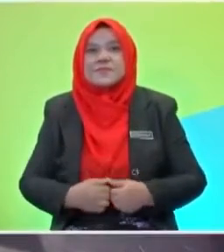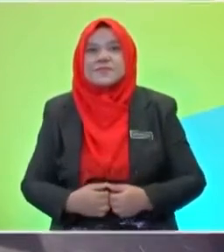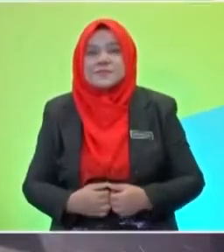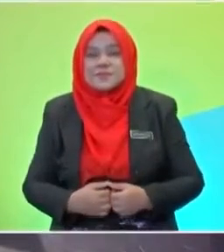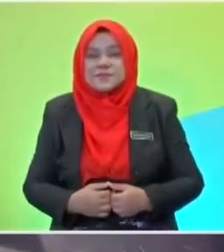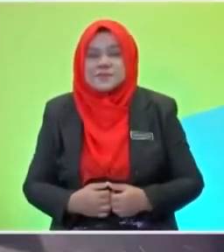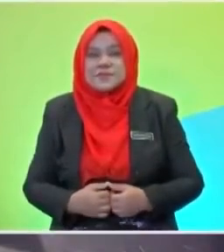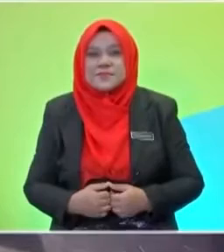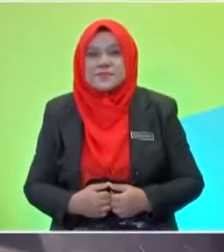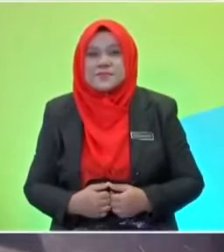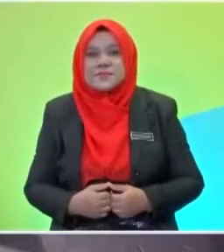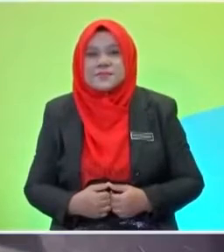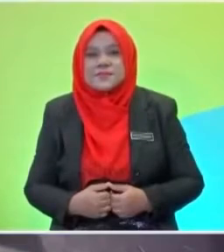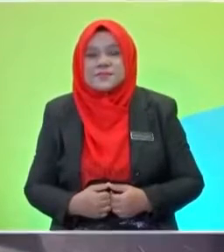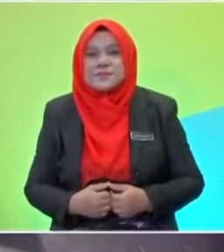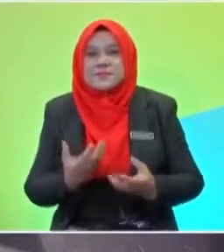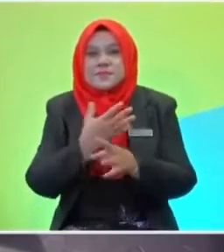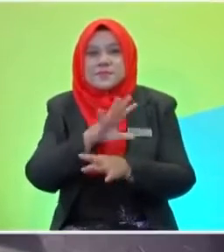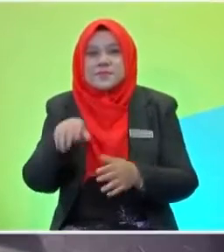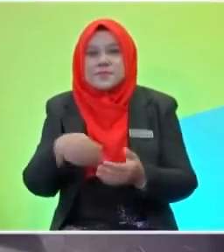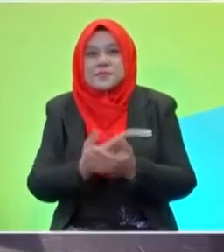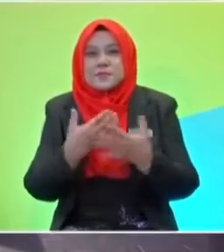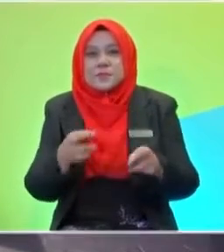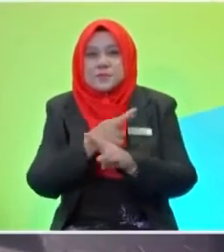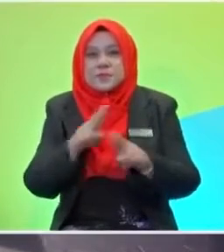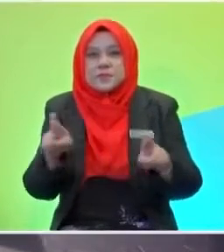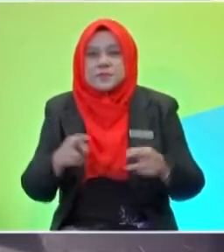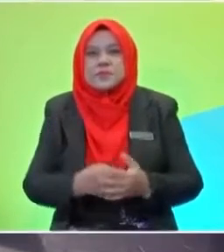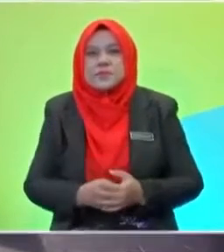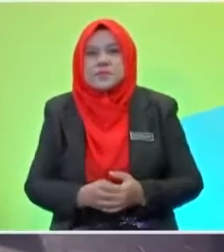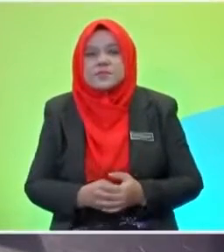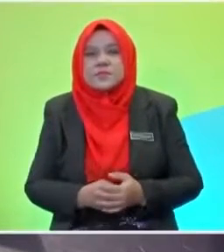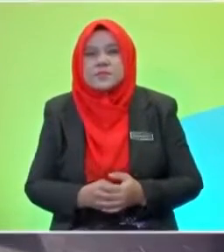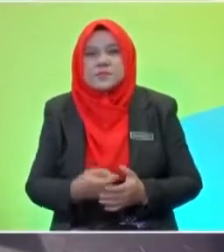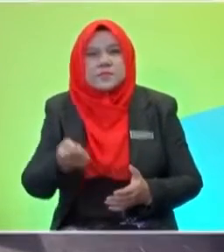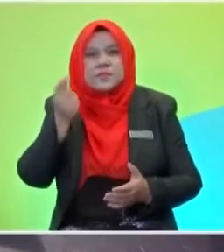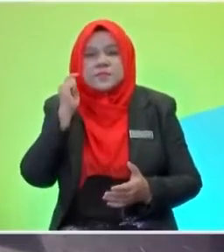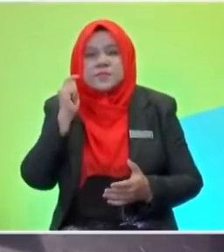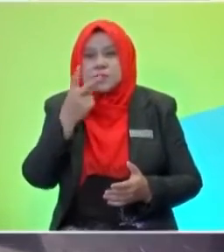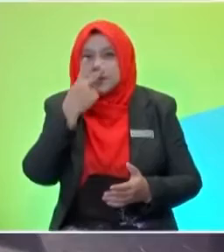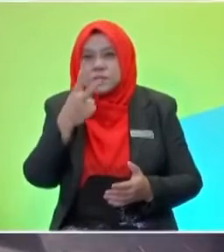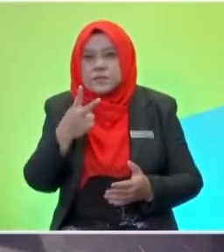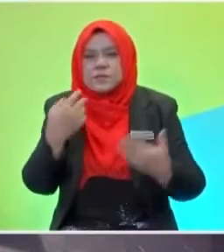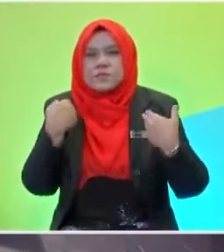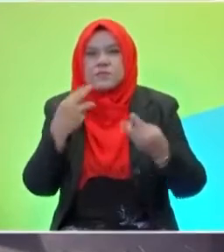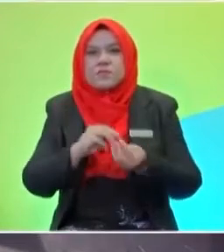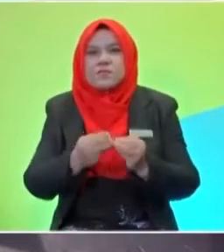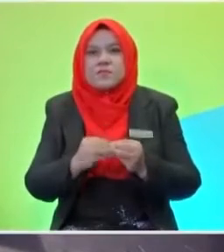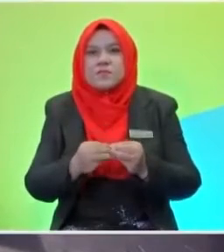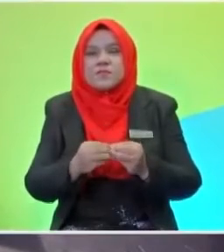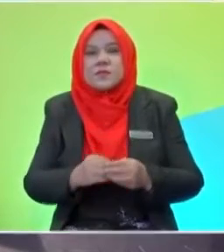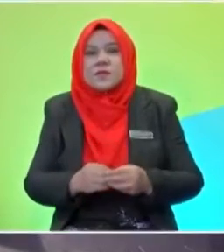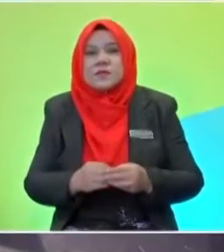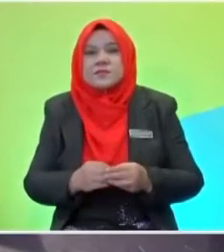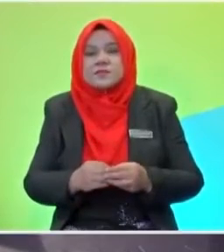Yes! Very good. Okay, Everyone is ready. So, sir, okay, earlier like you saw, I was very confused. Yes, Chris, you're having problem just now. Exactly. There